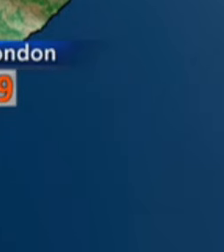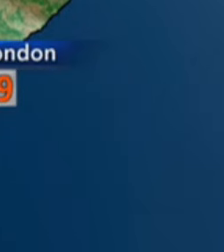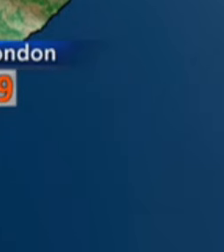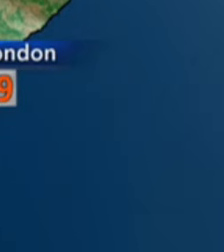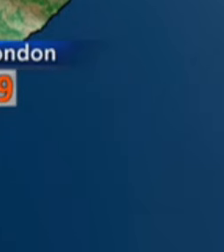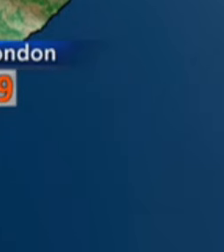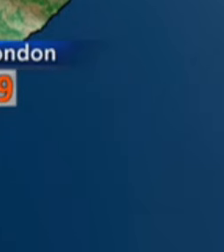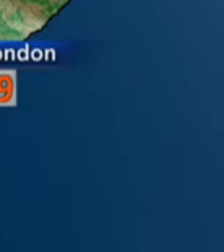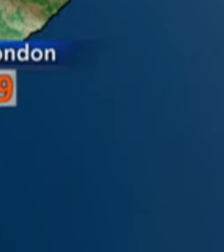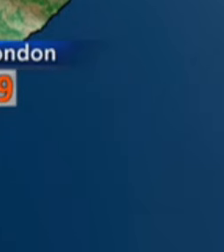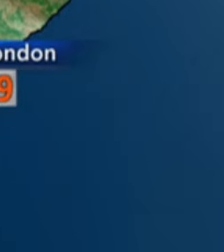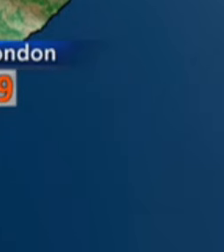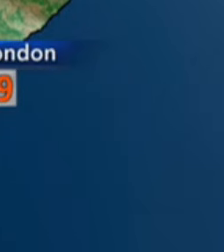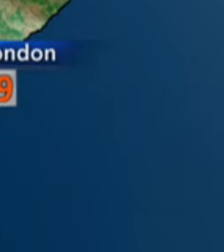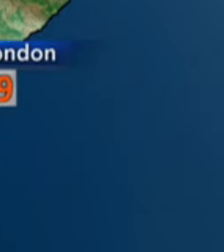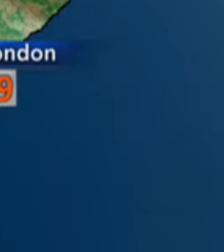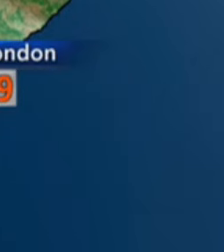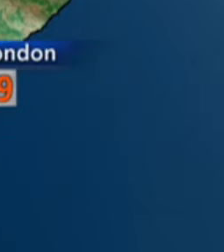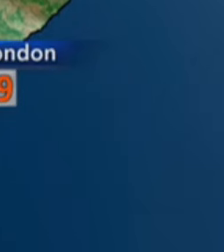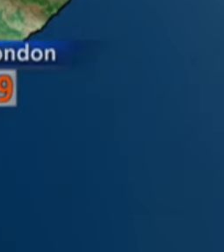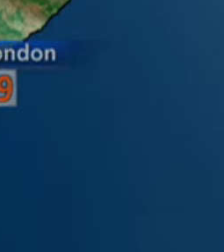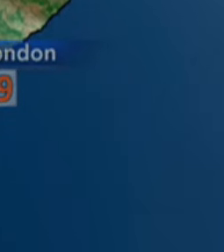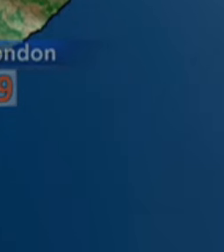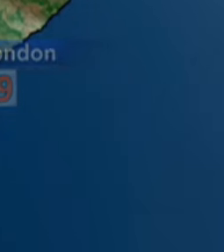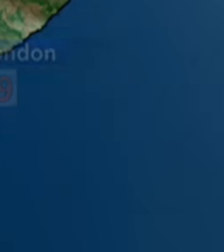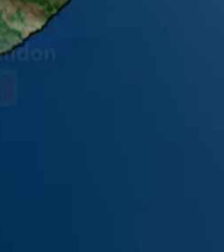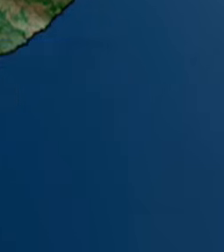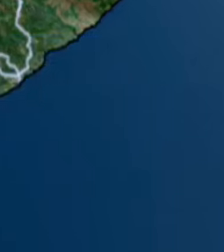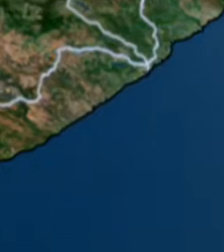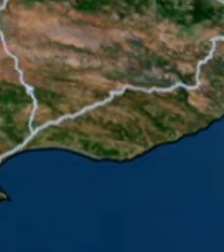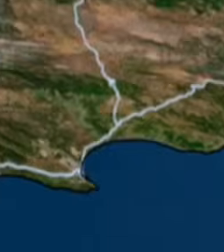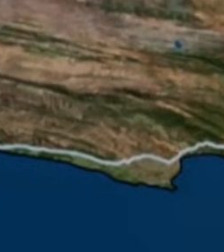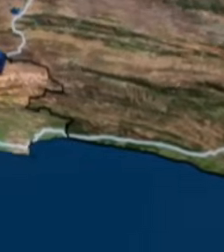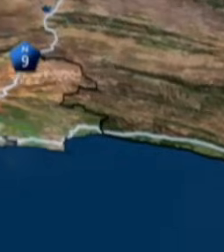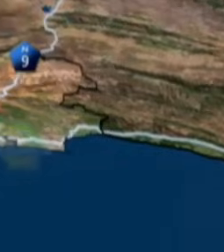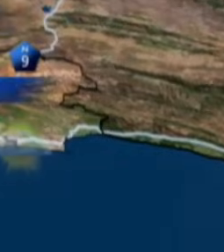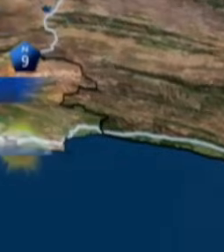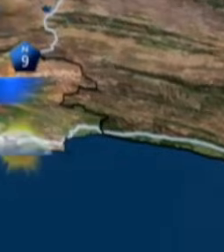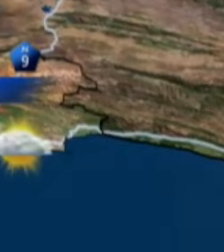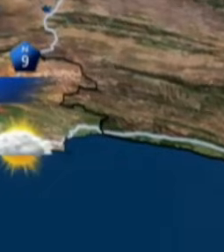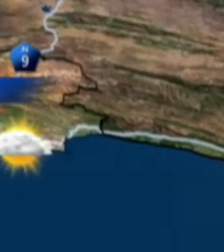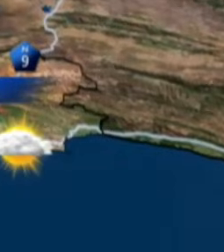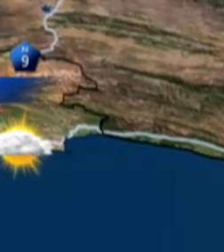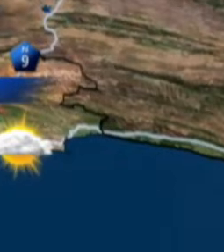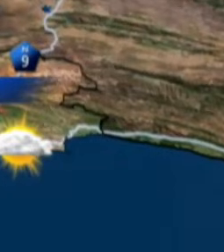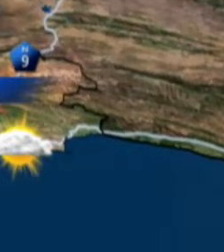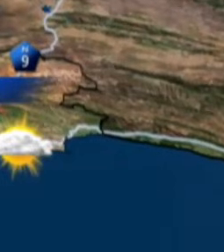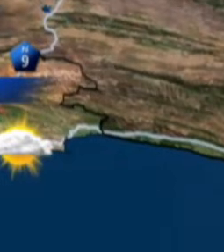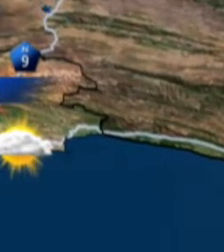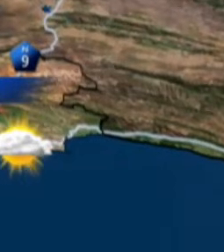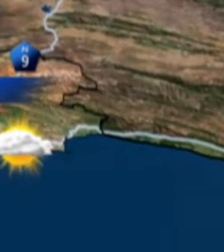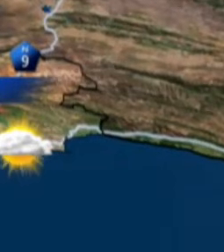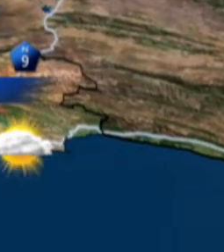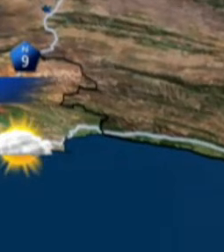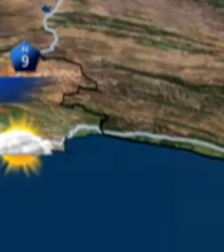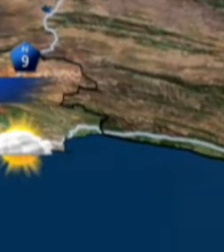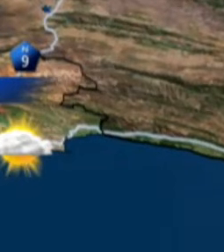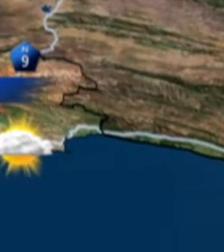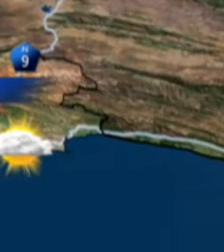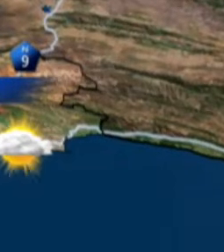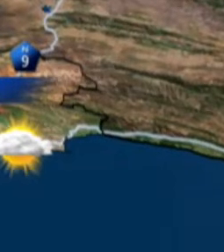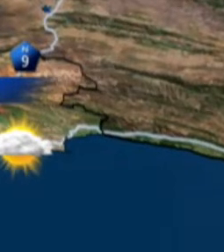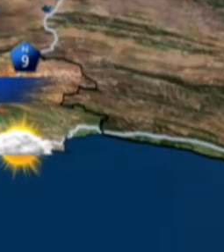mane a re shebile ka Komani le hona ka haro kano joli o hlokomela re teng o tla ho iphele fela ho sa enkaya a re shebele Langsberg